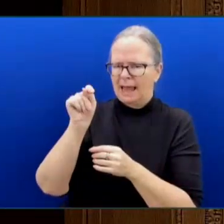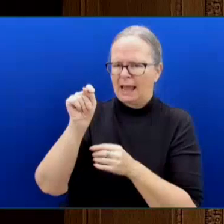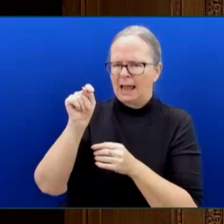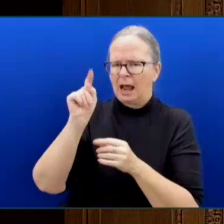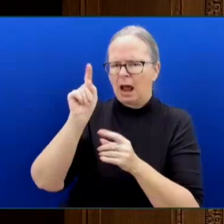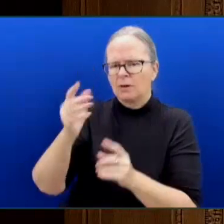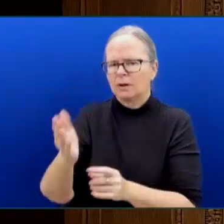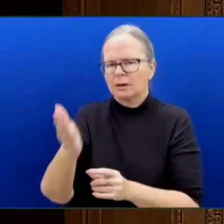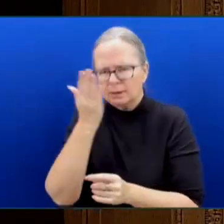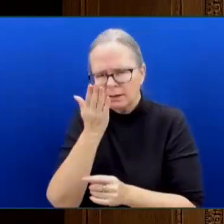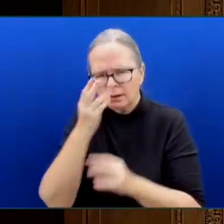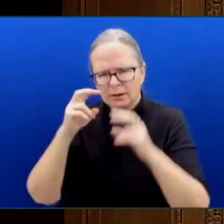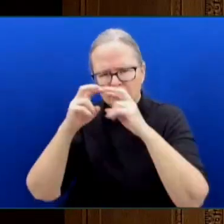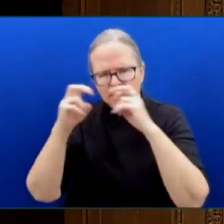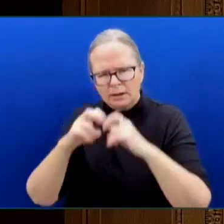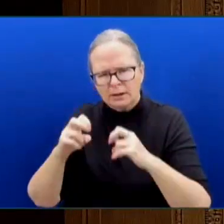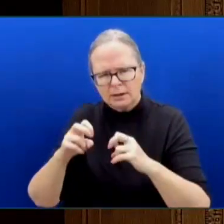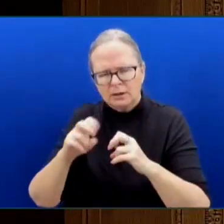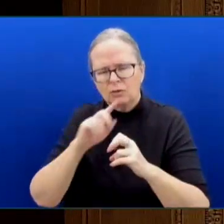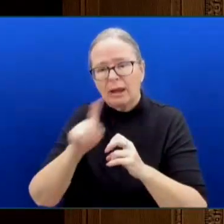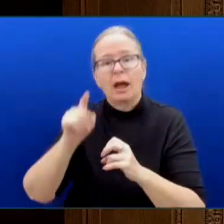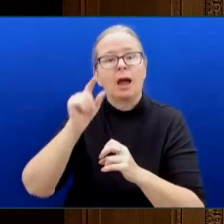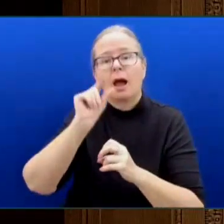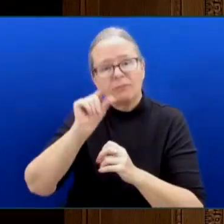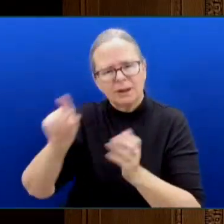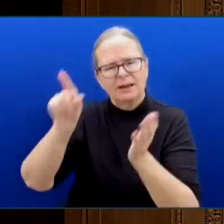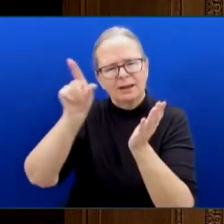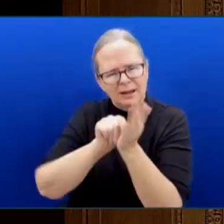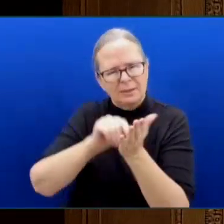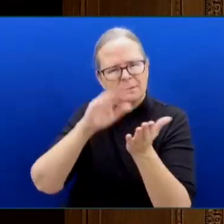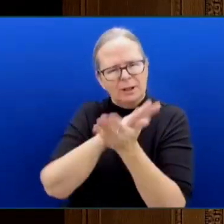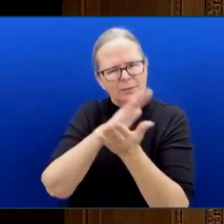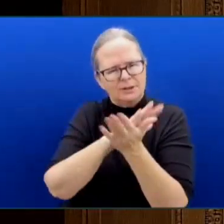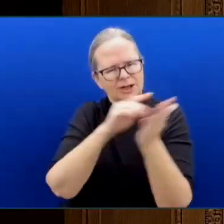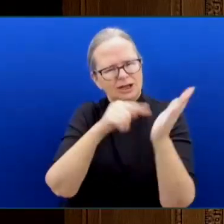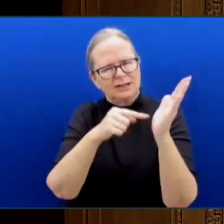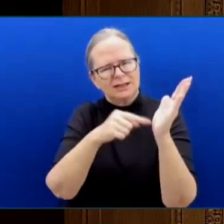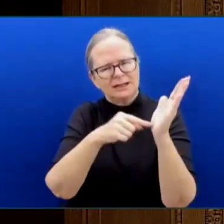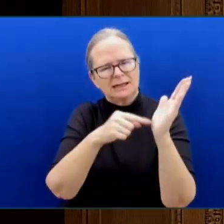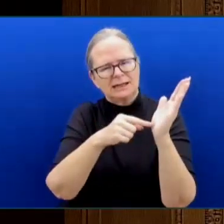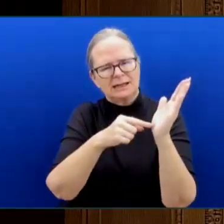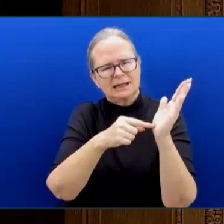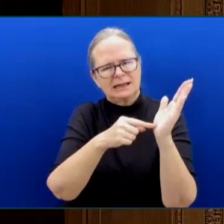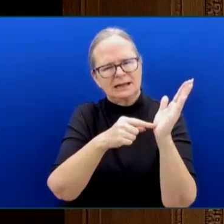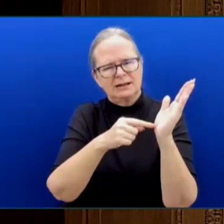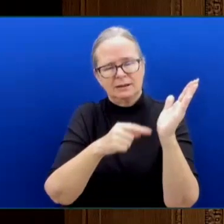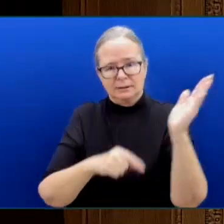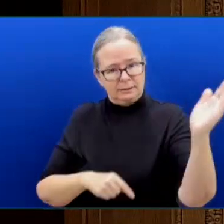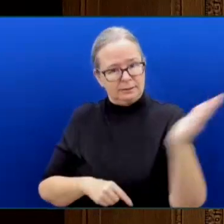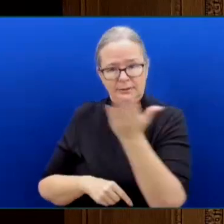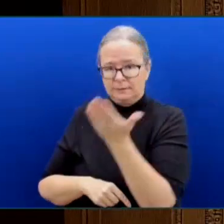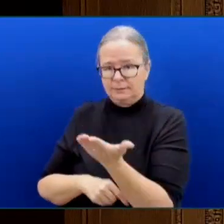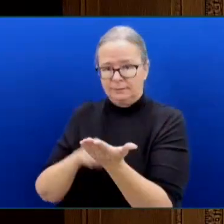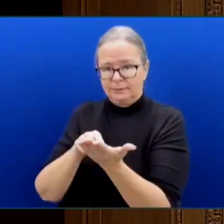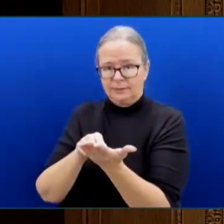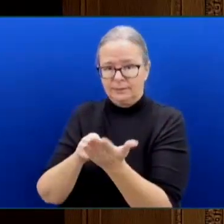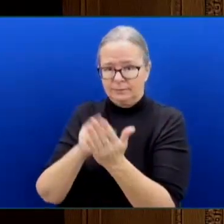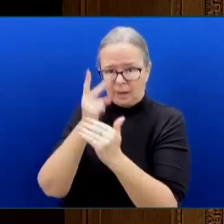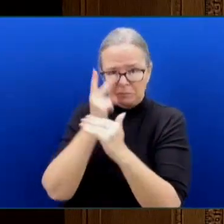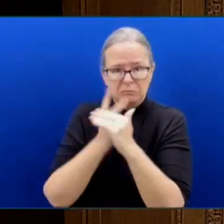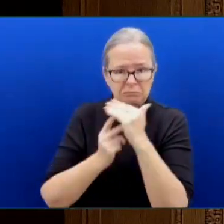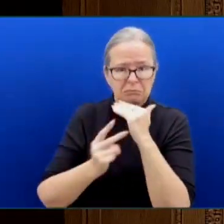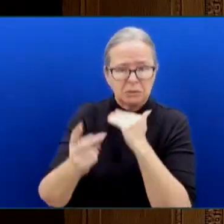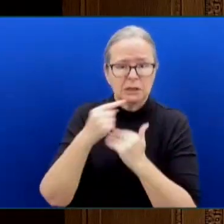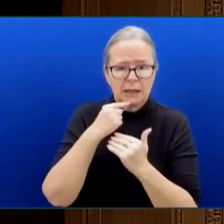government. That modeling says that this Cost BC plan will lead to the